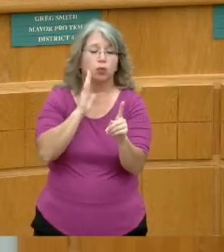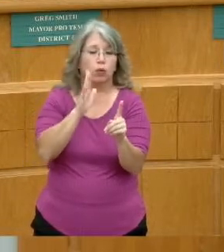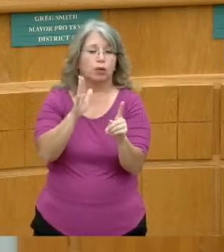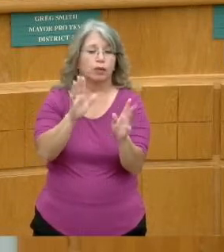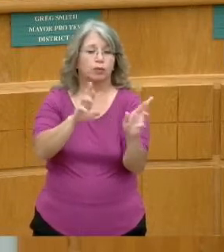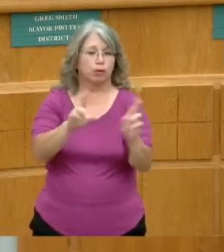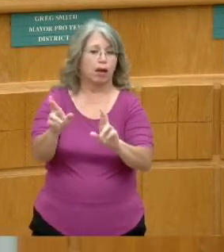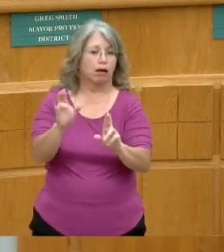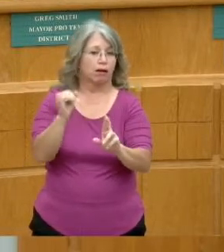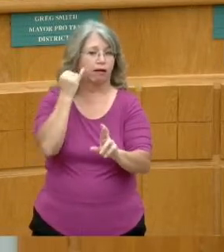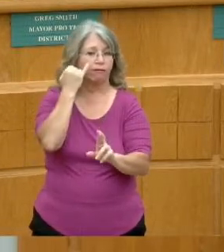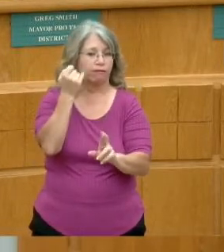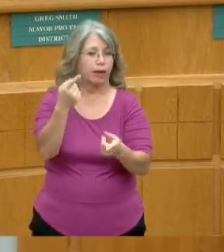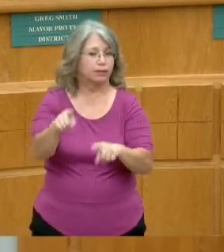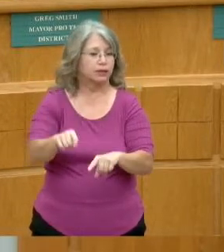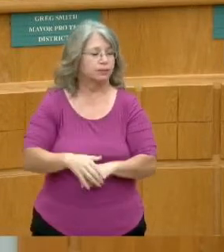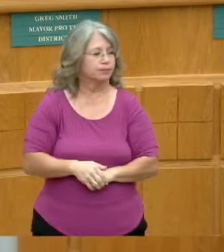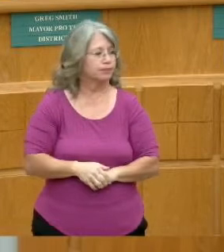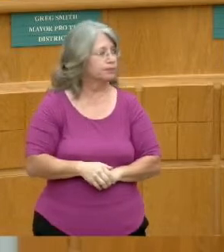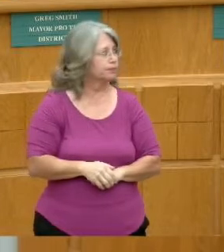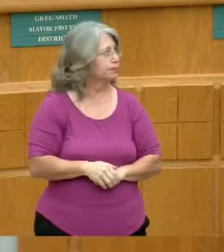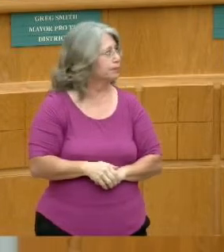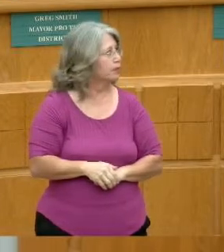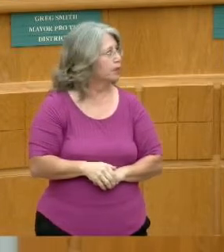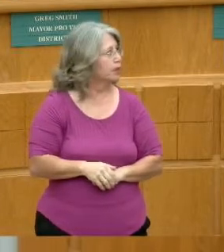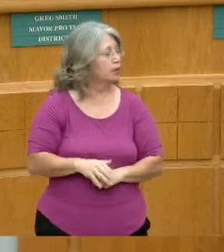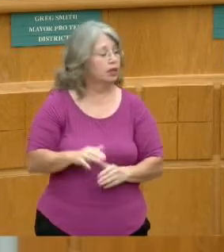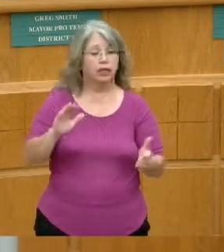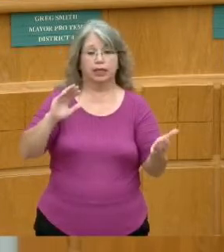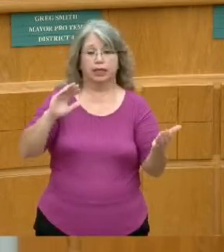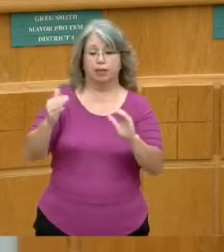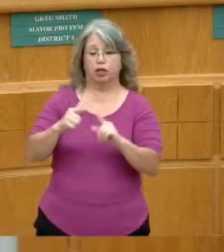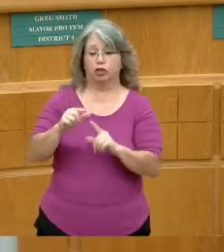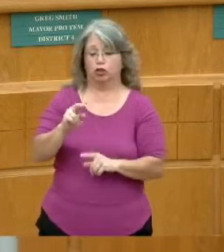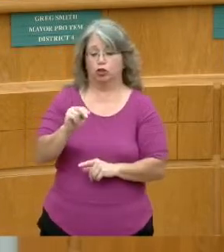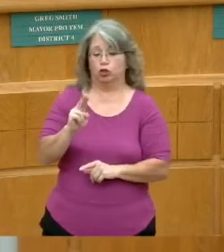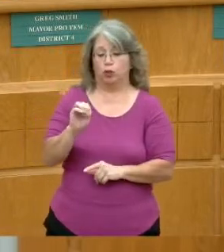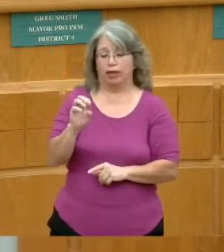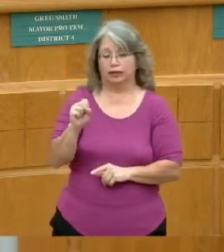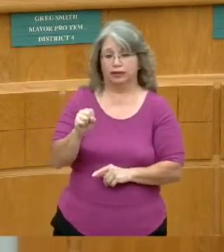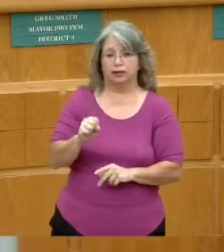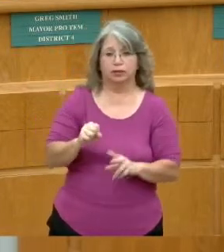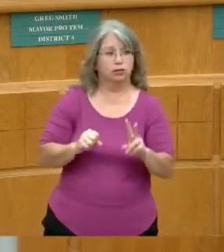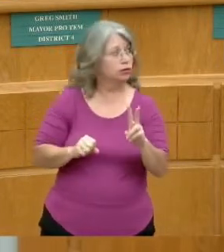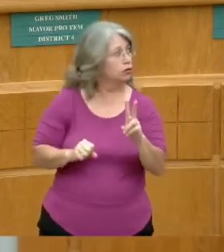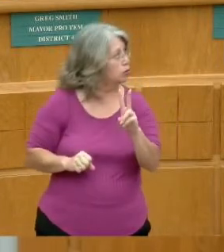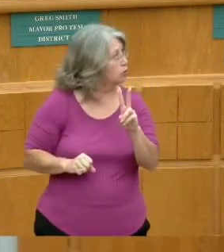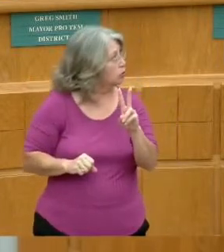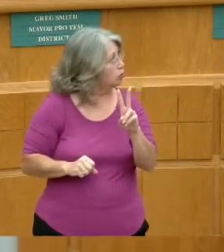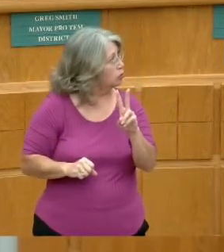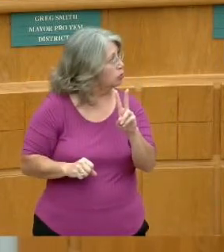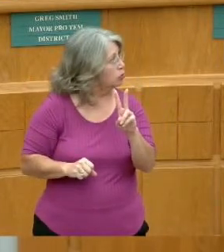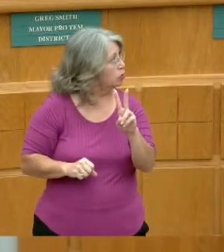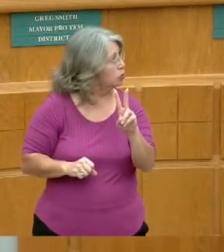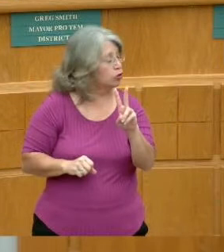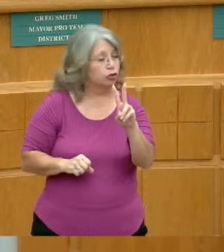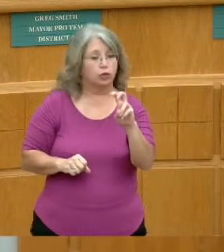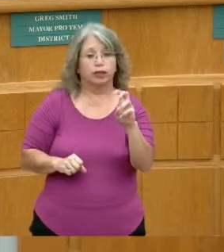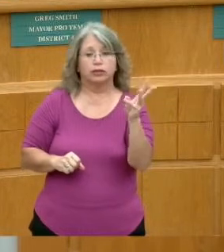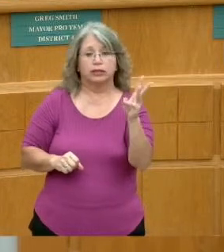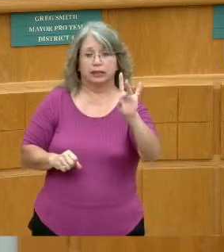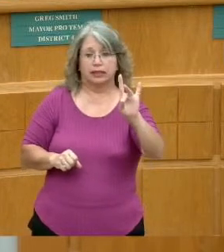Just for a comparison to Nueces, there's 268 total cases in Nueces right now with 117